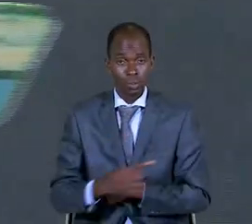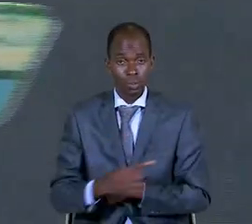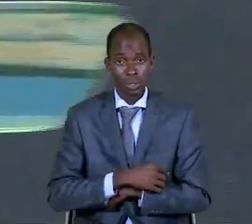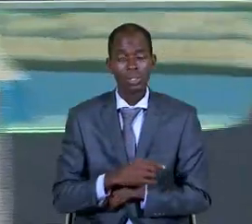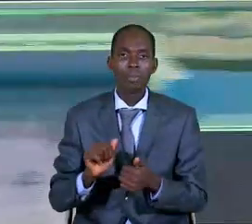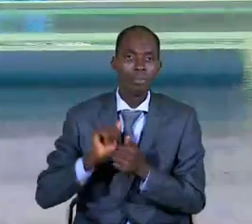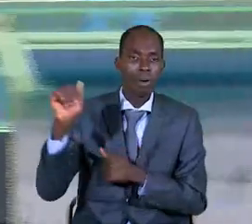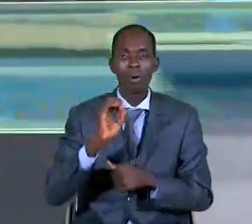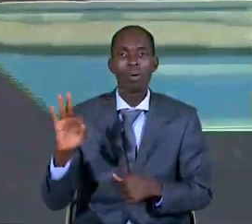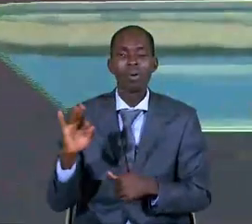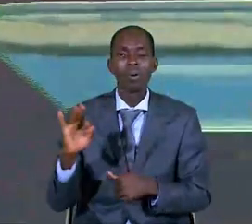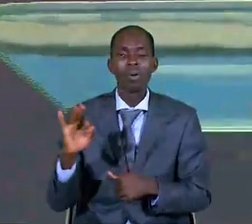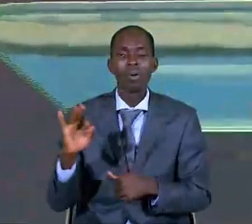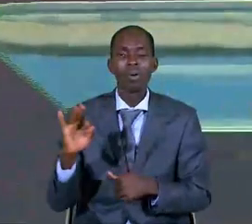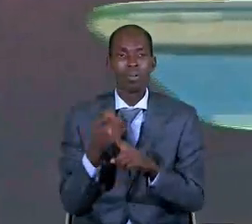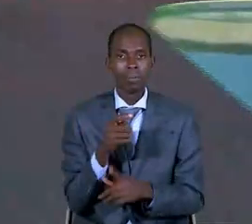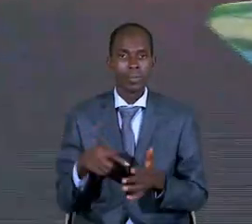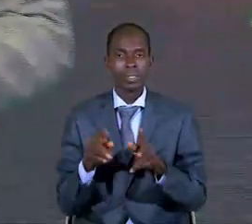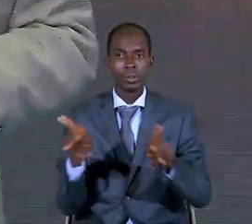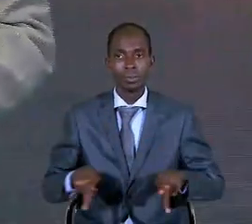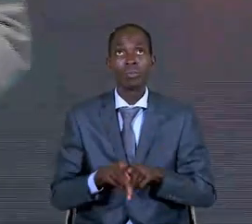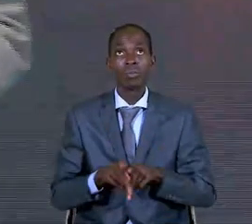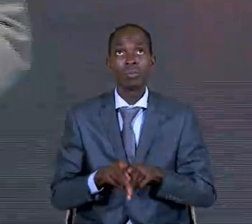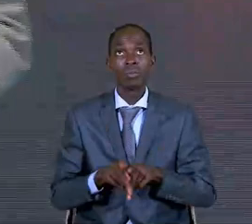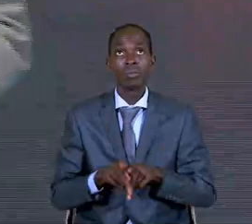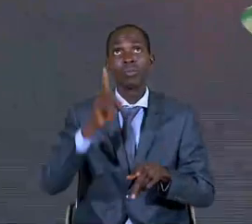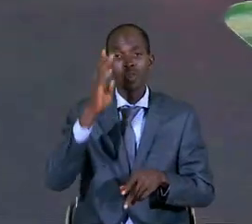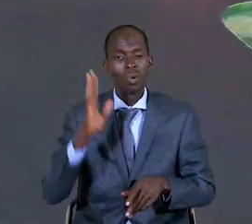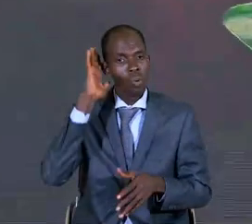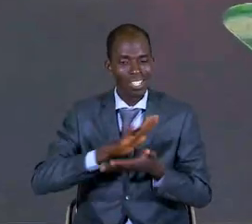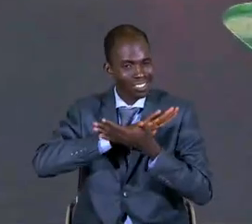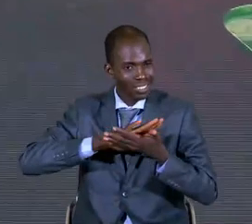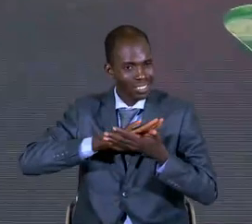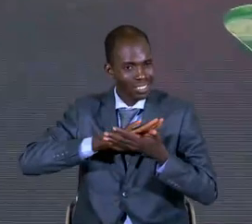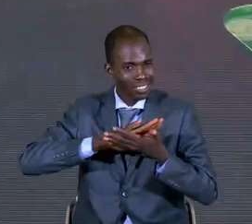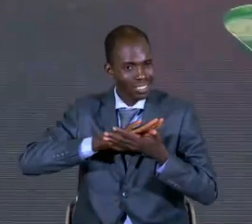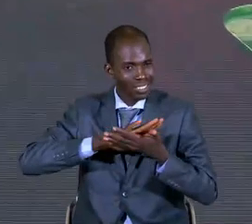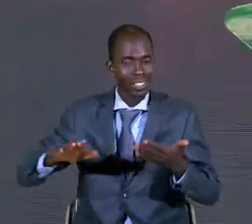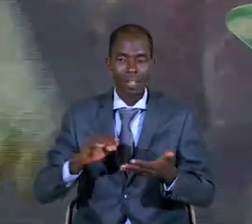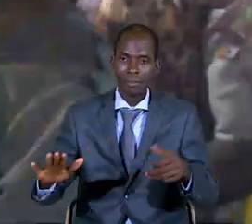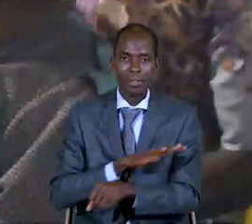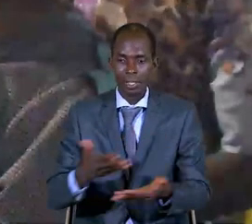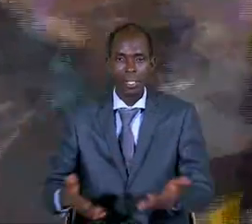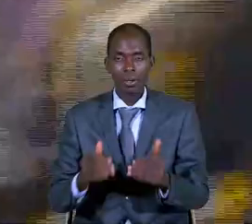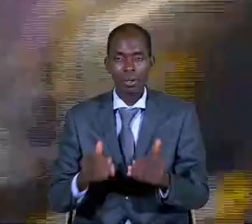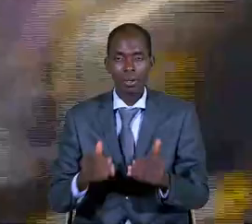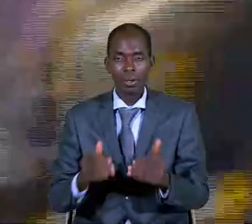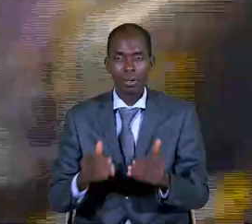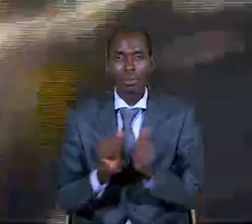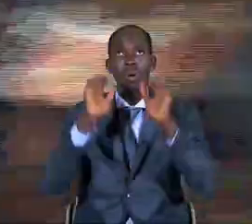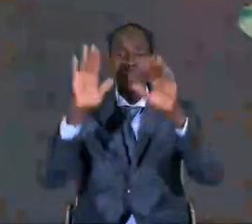off from this place, God will saturate this place with miracles. And